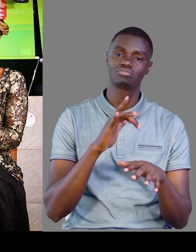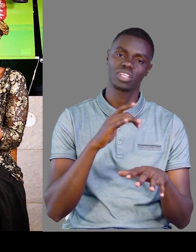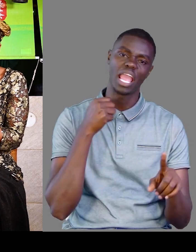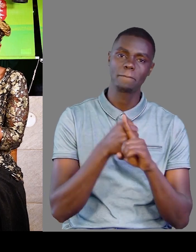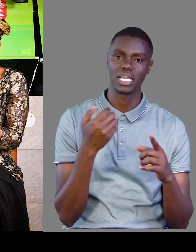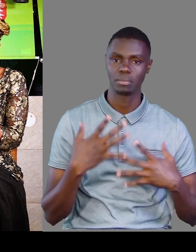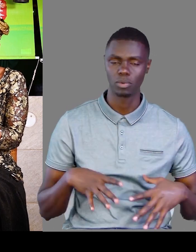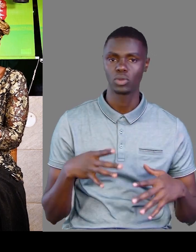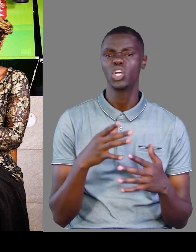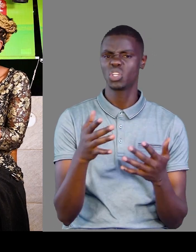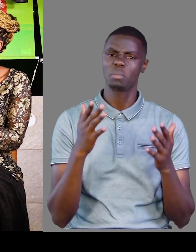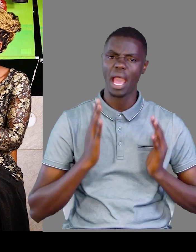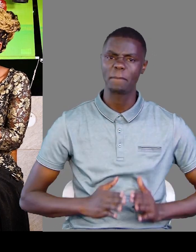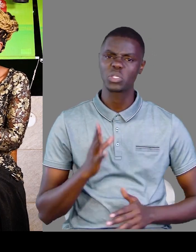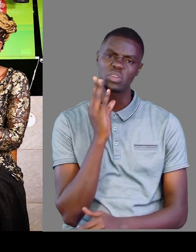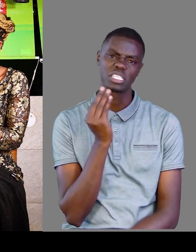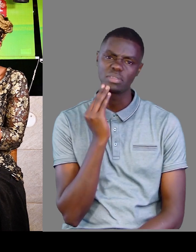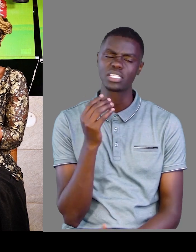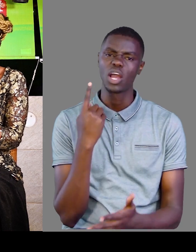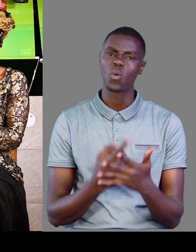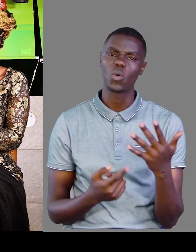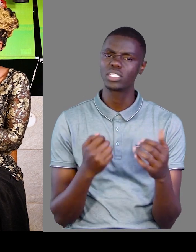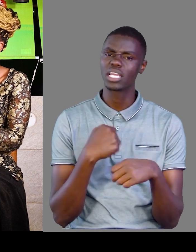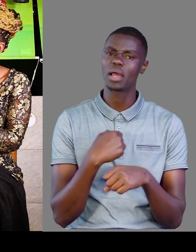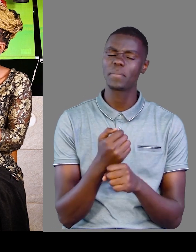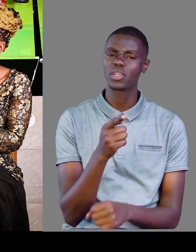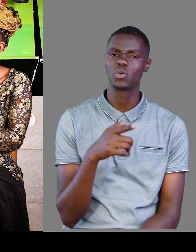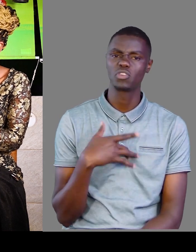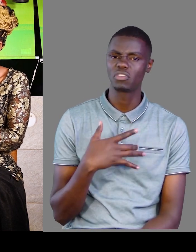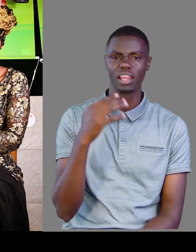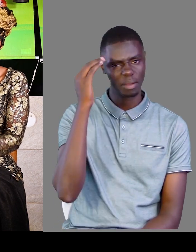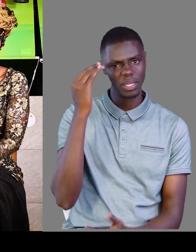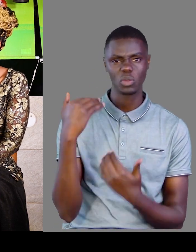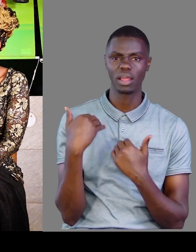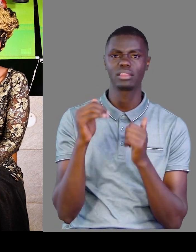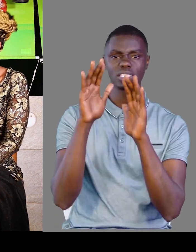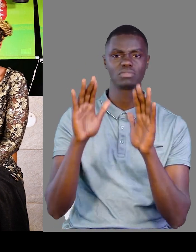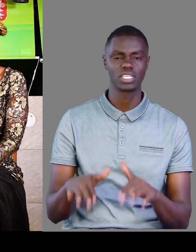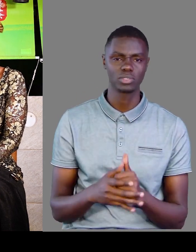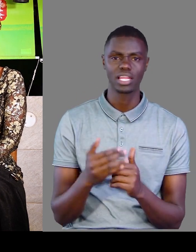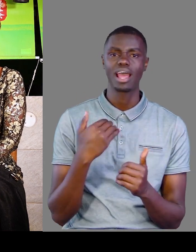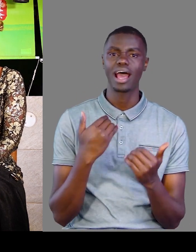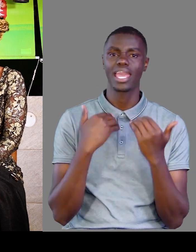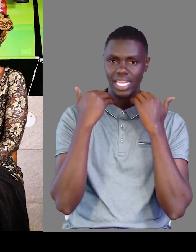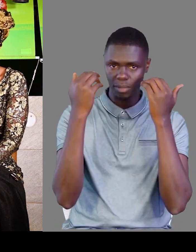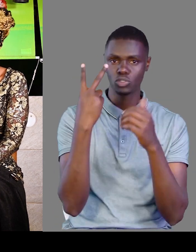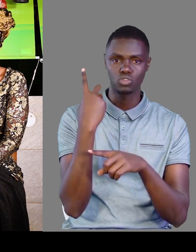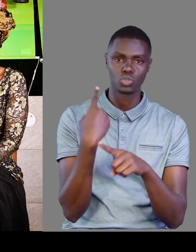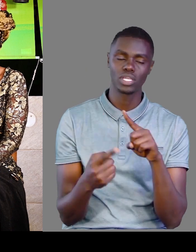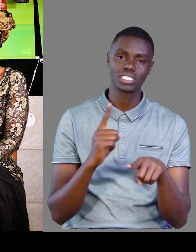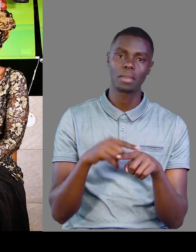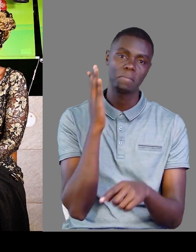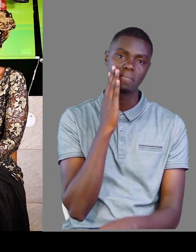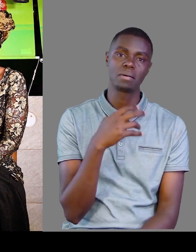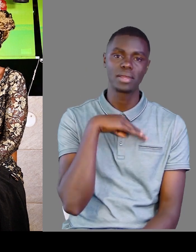you go through a personal experience, or what drove you for you to feel like mental health is a very important I went topic? to depression for 2 years when I lost my mom, and